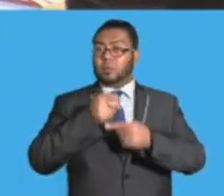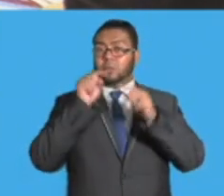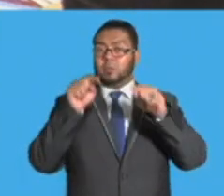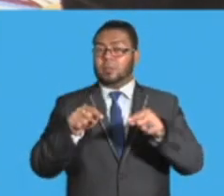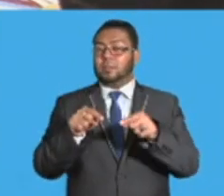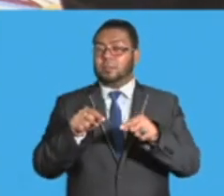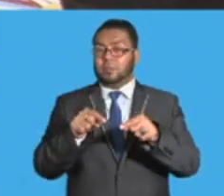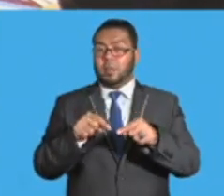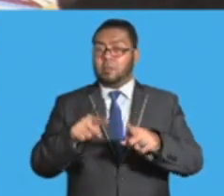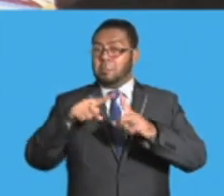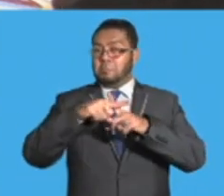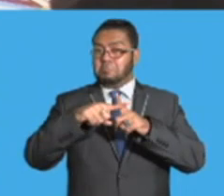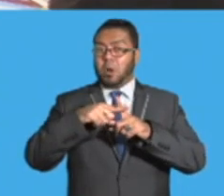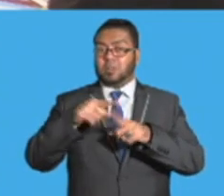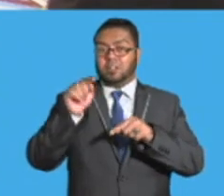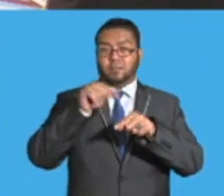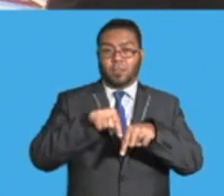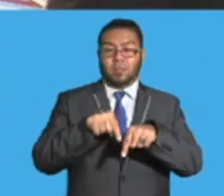the